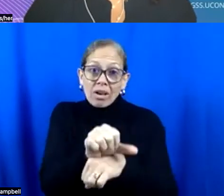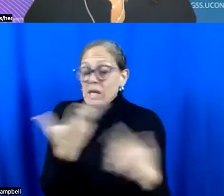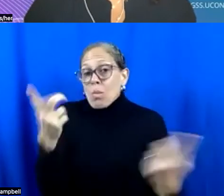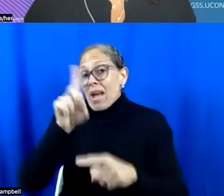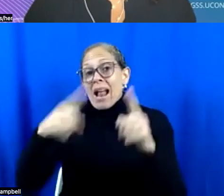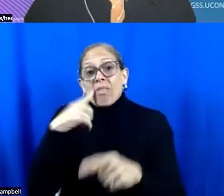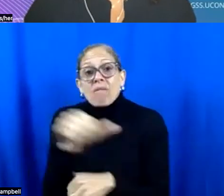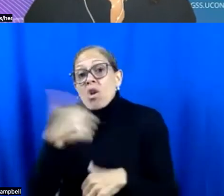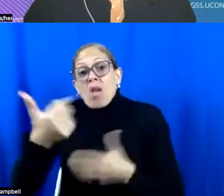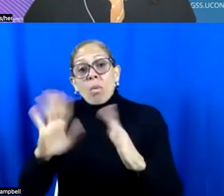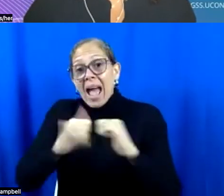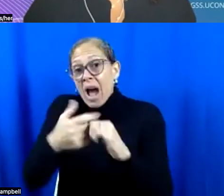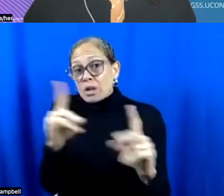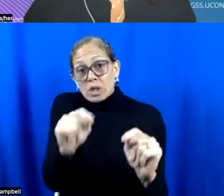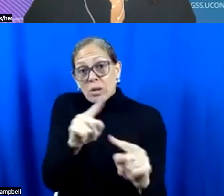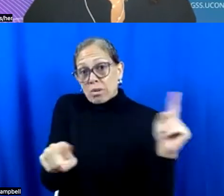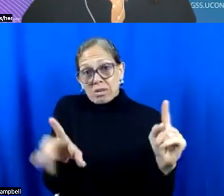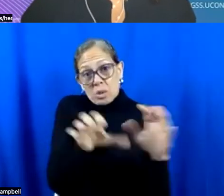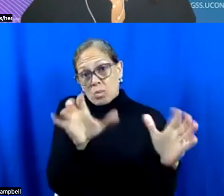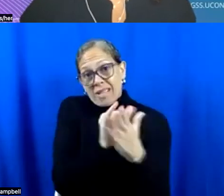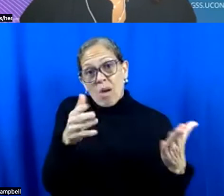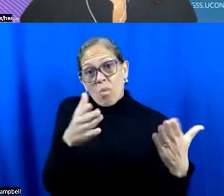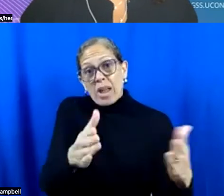other way to do it than to do it that way.